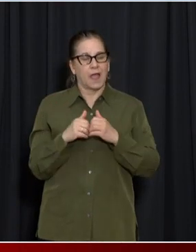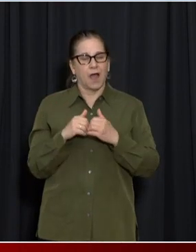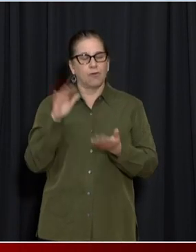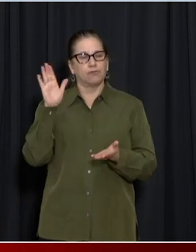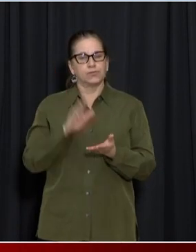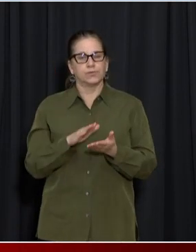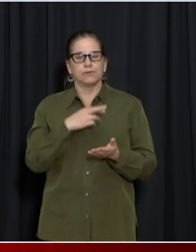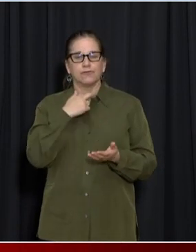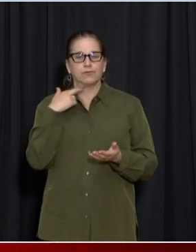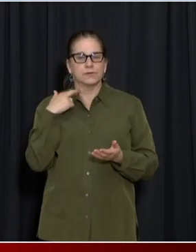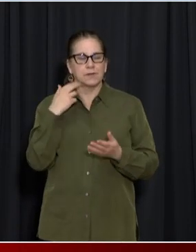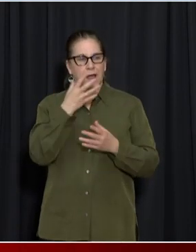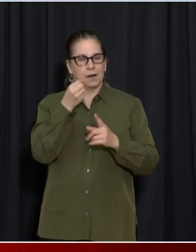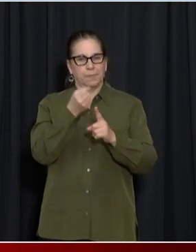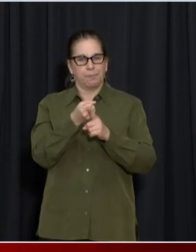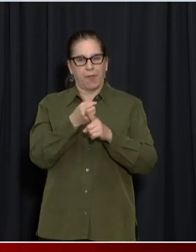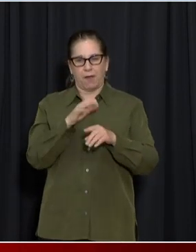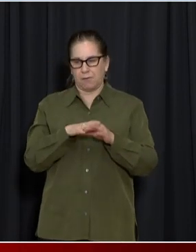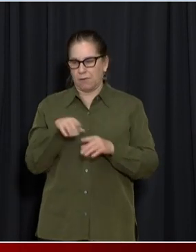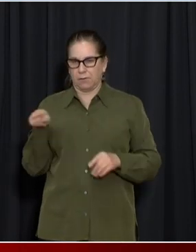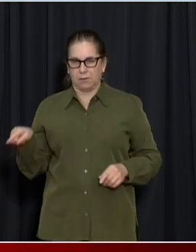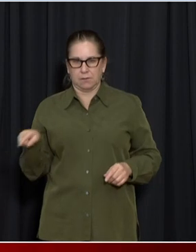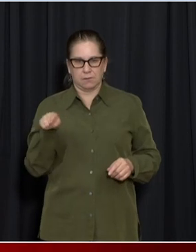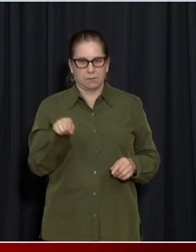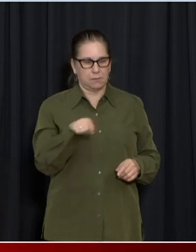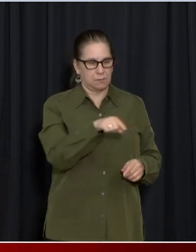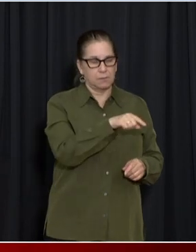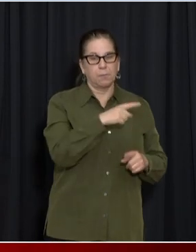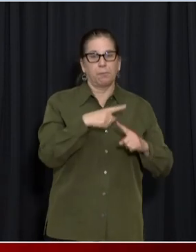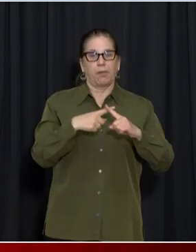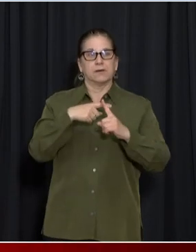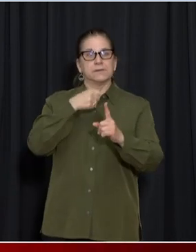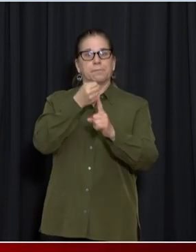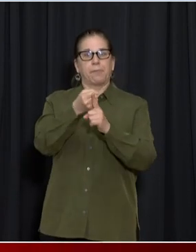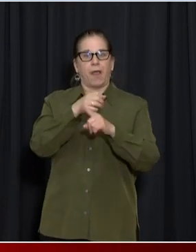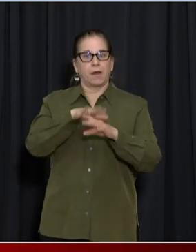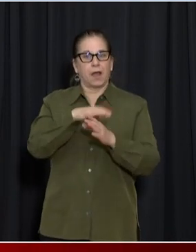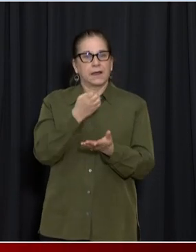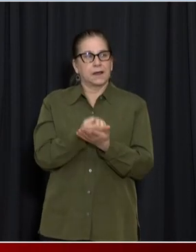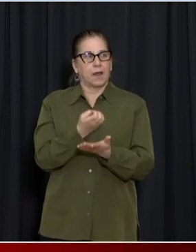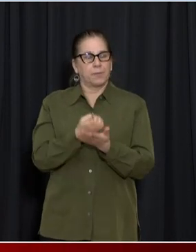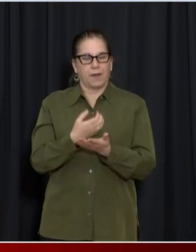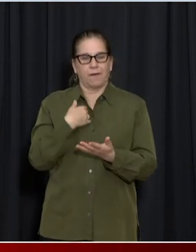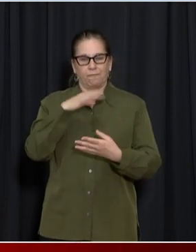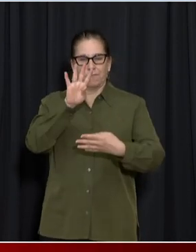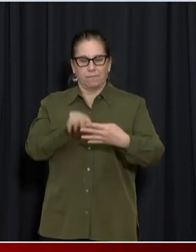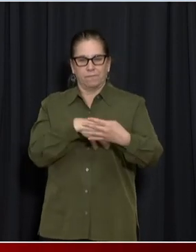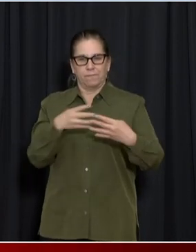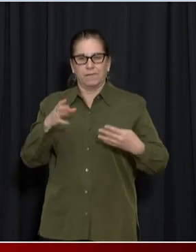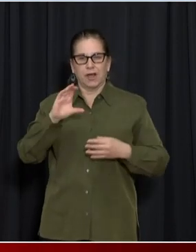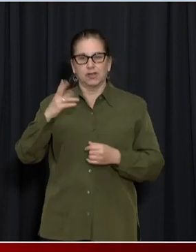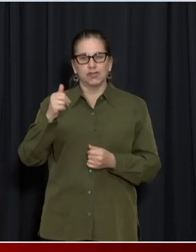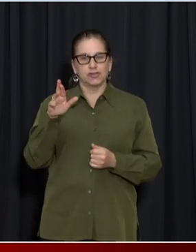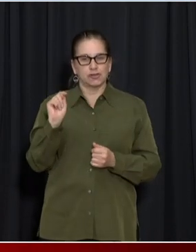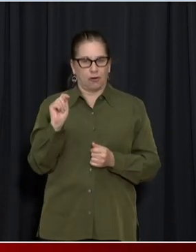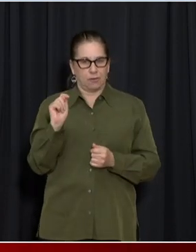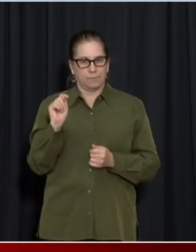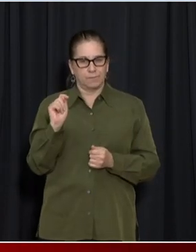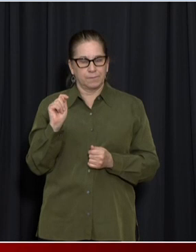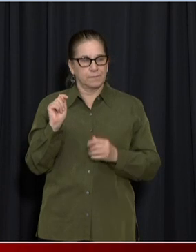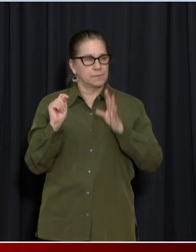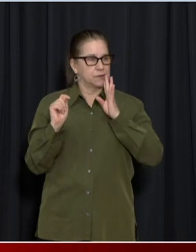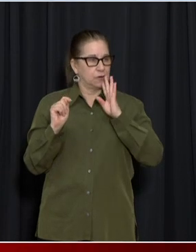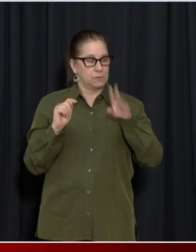and its economic effect. I will walk through this table, which shows the first 2 categories of work and learn, while Lindsay will share